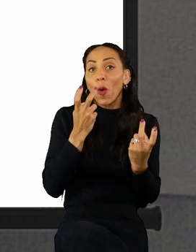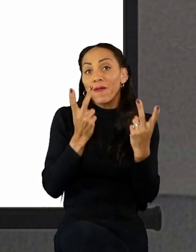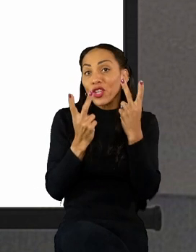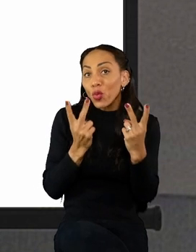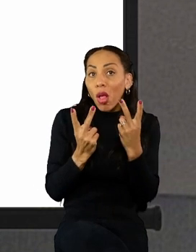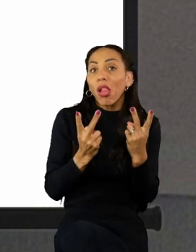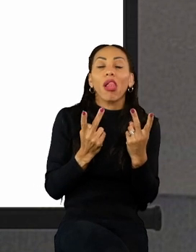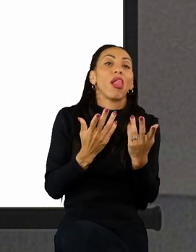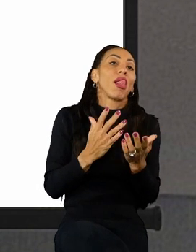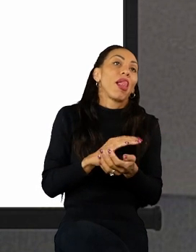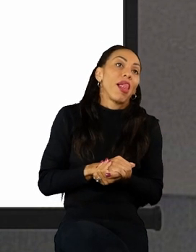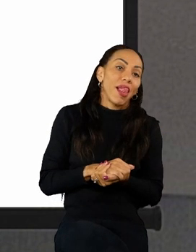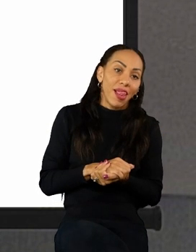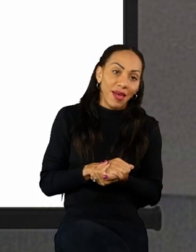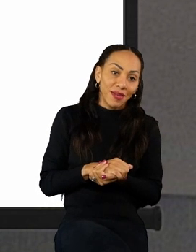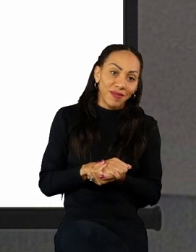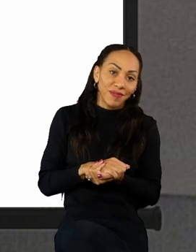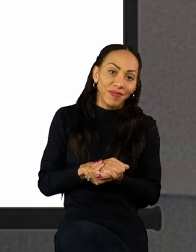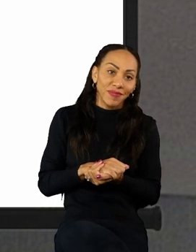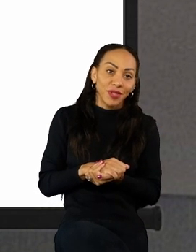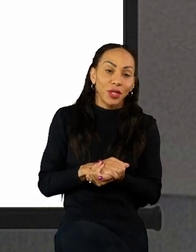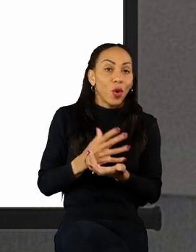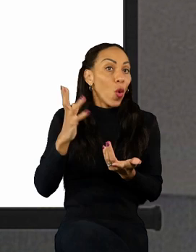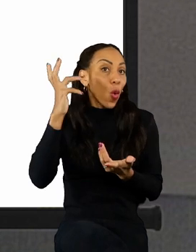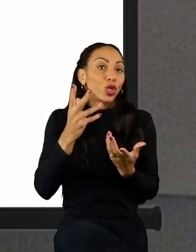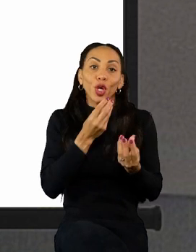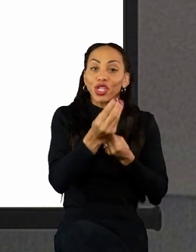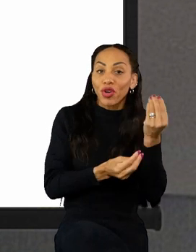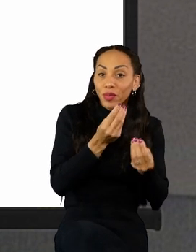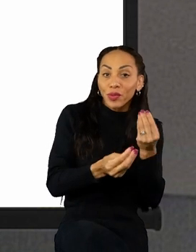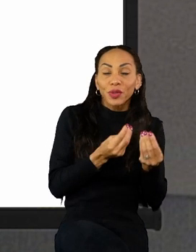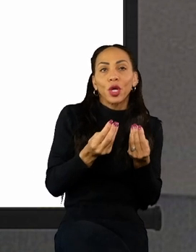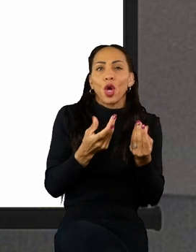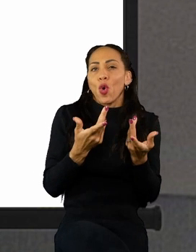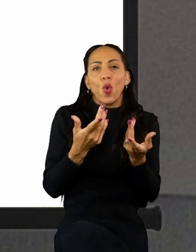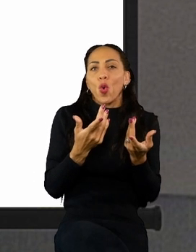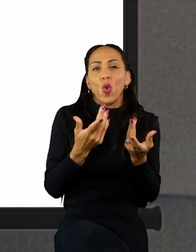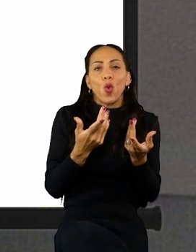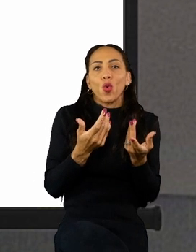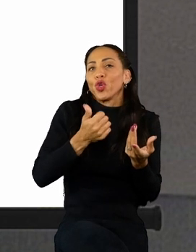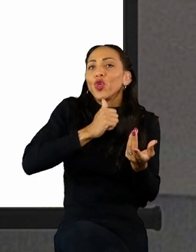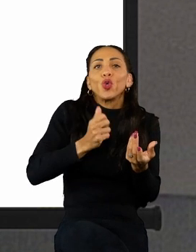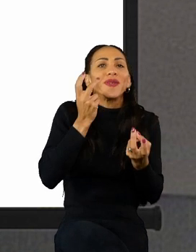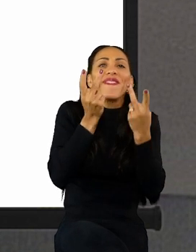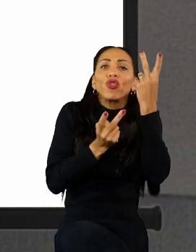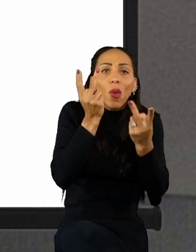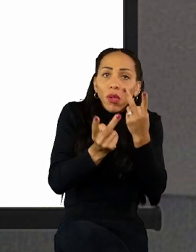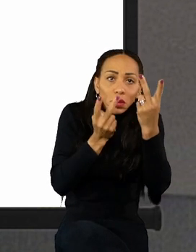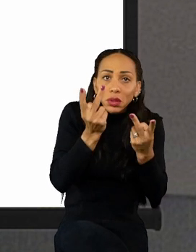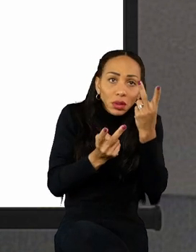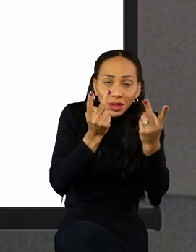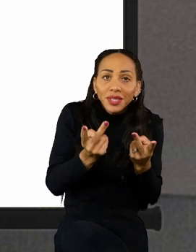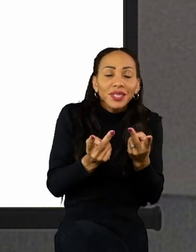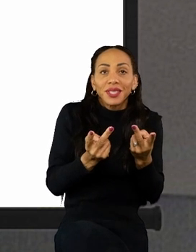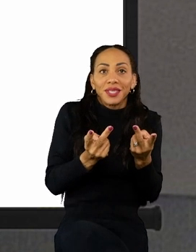audio or visual description, audio description and that sort of thing, visuals that provide